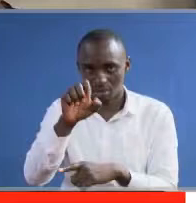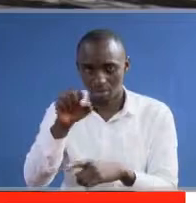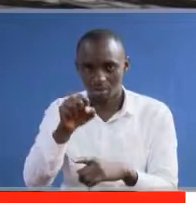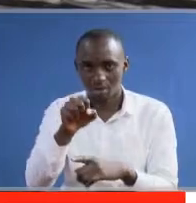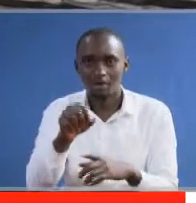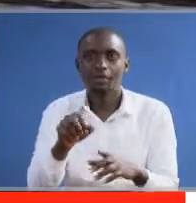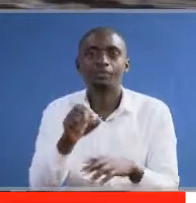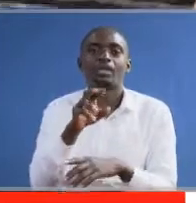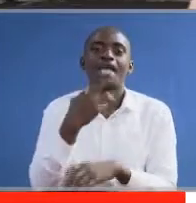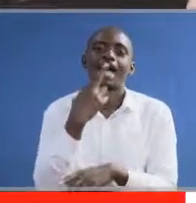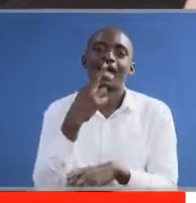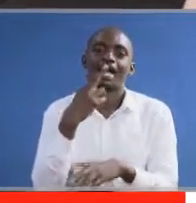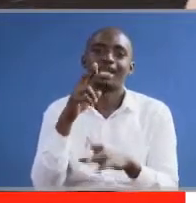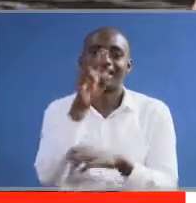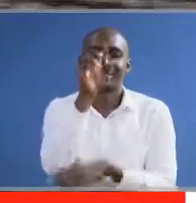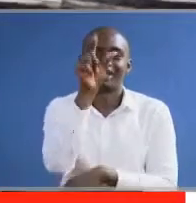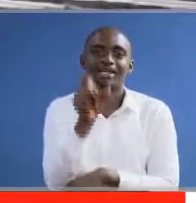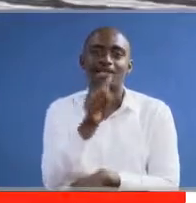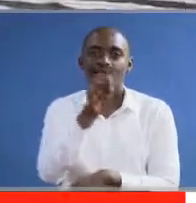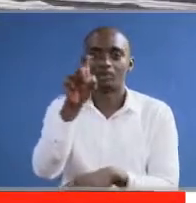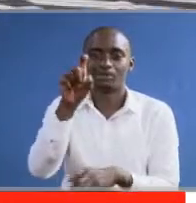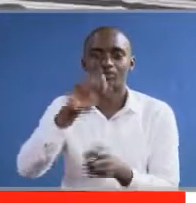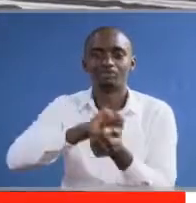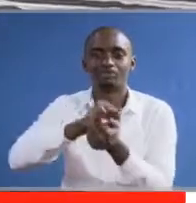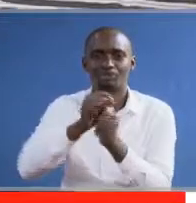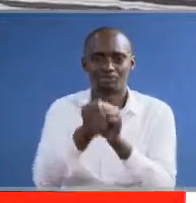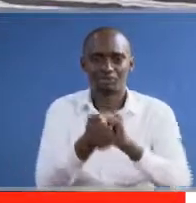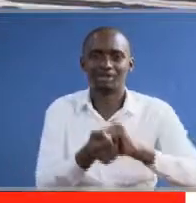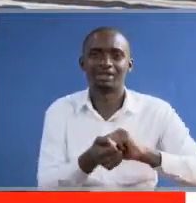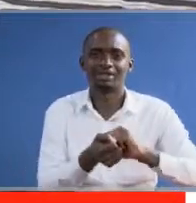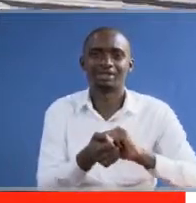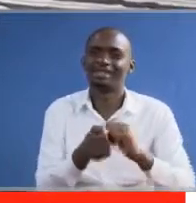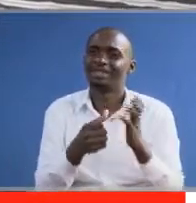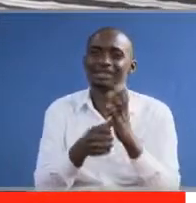Red Cross to avert his predicament were to no avail.